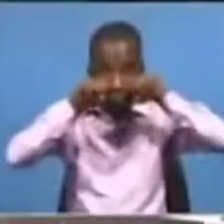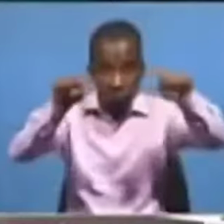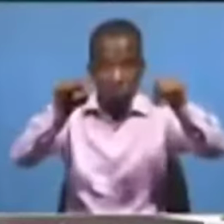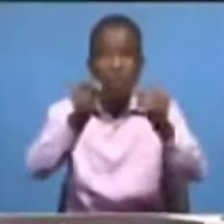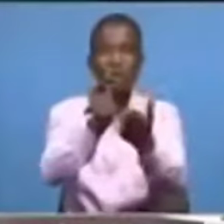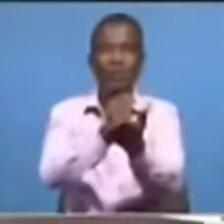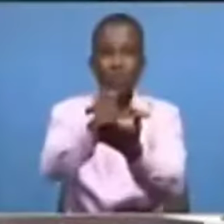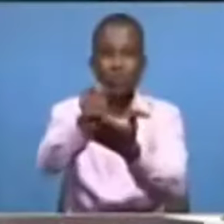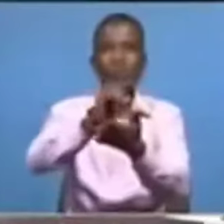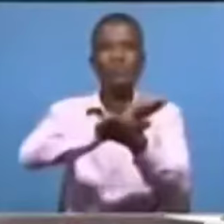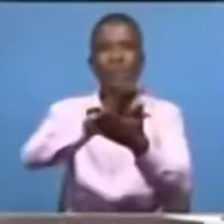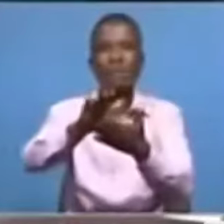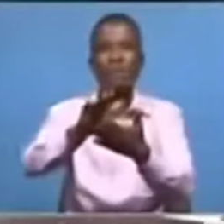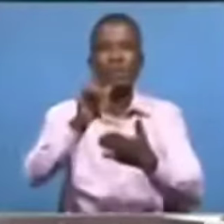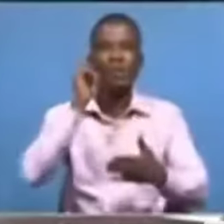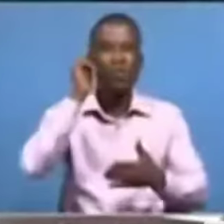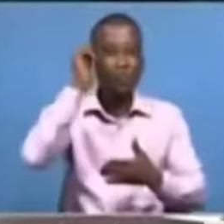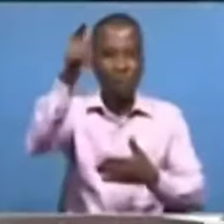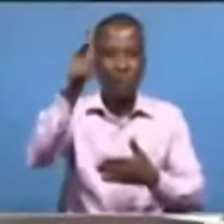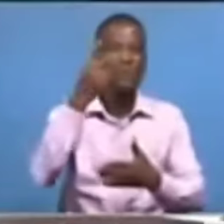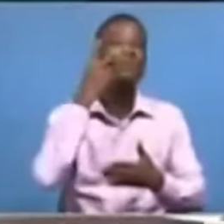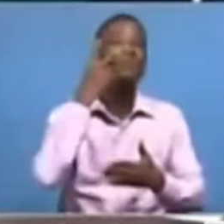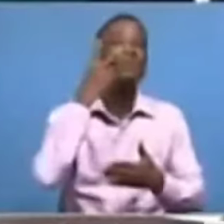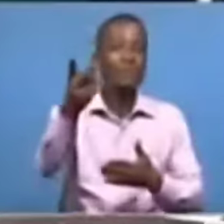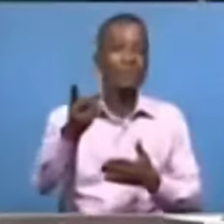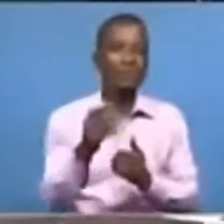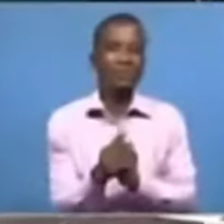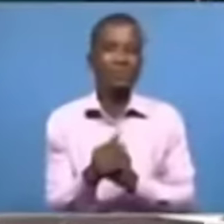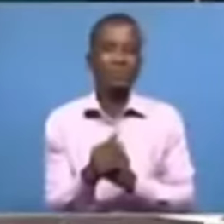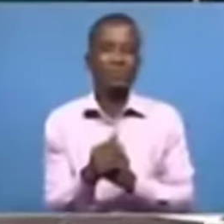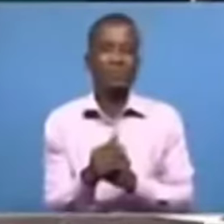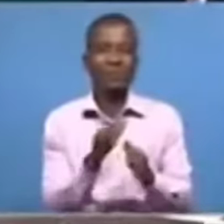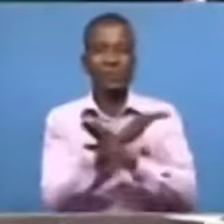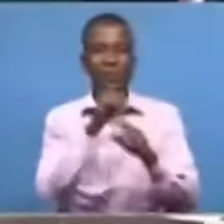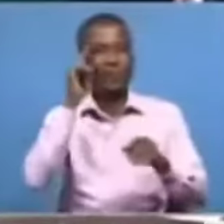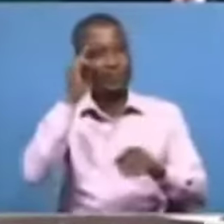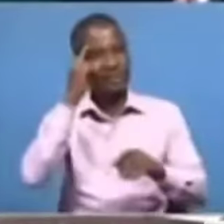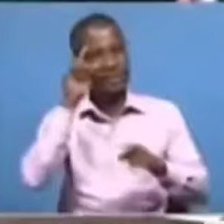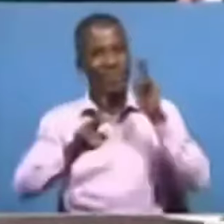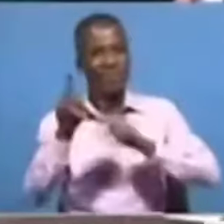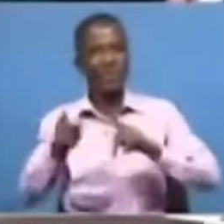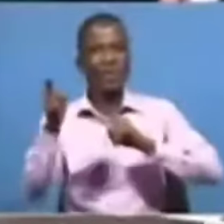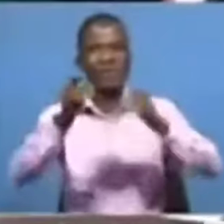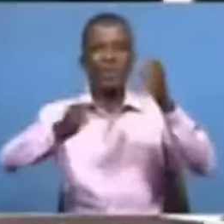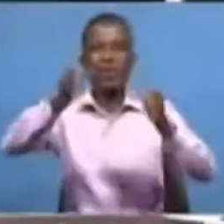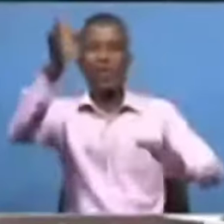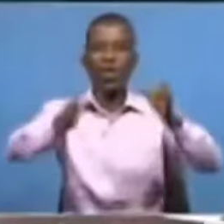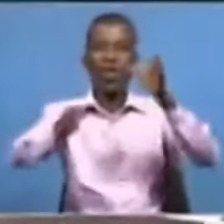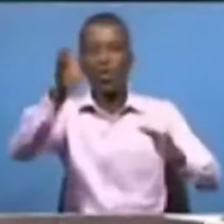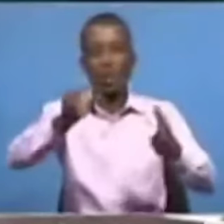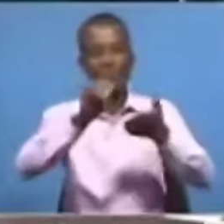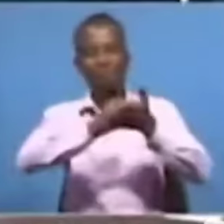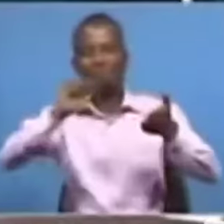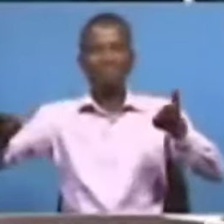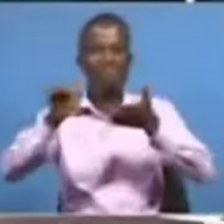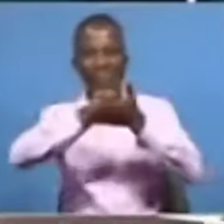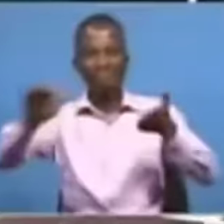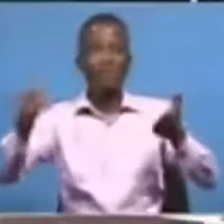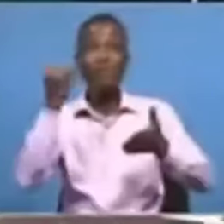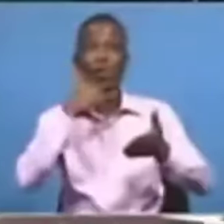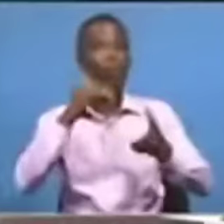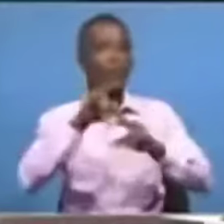become clear to all of us and we will all see the truth. And don't always think that when people come to court and the applications are dismissed, it means they are